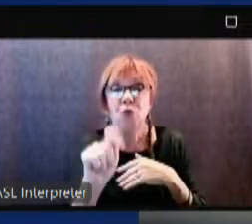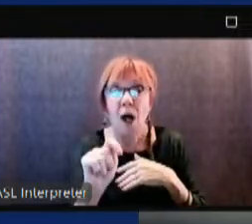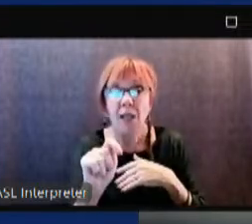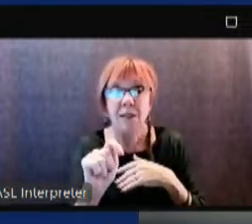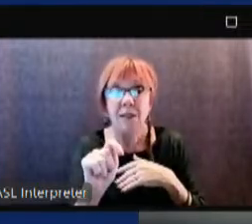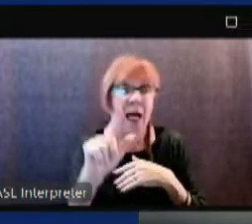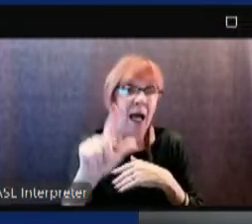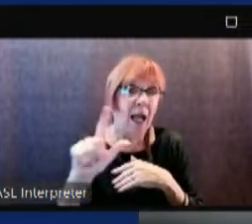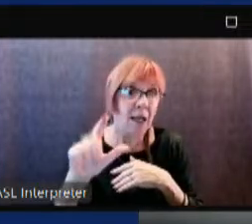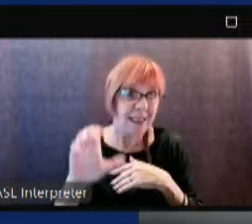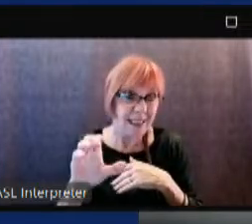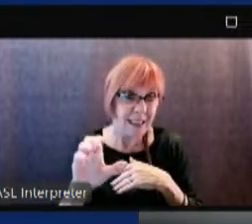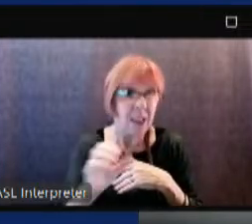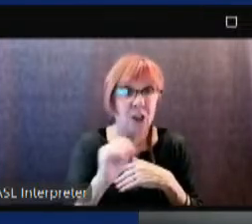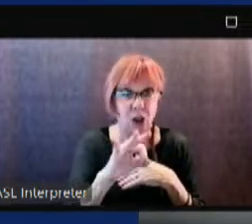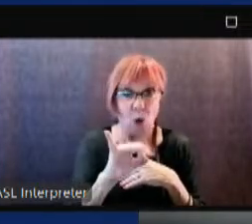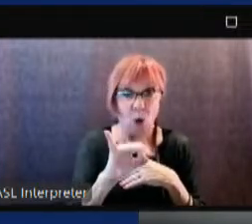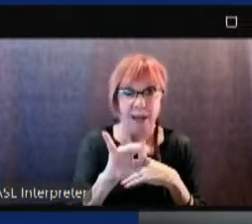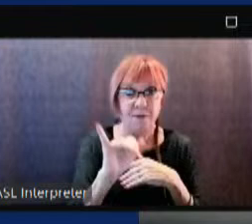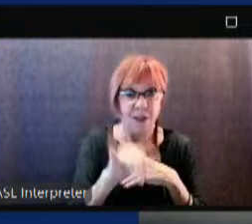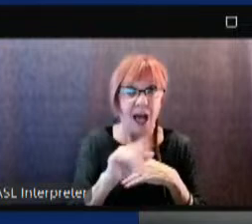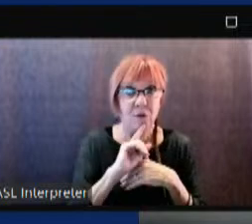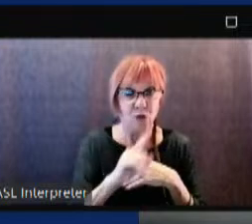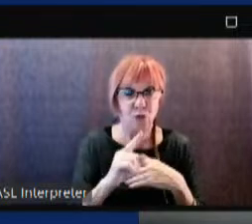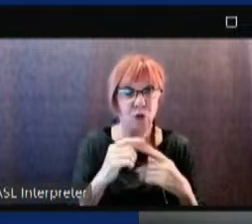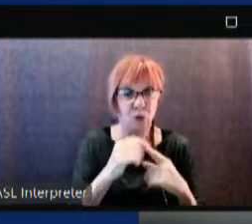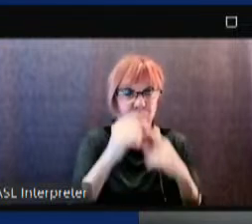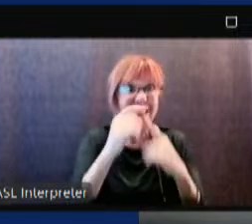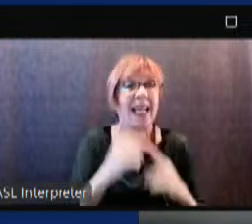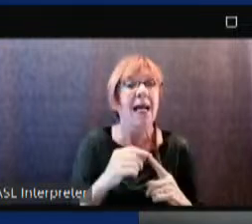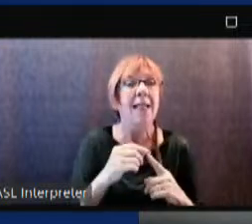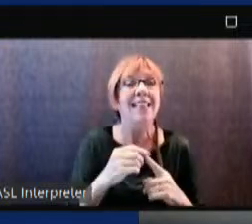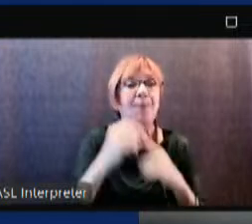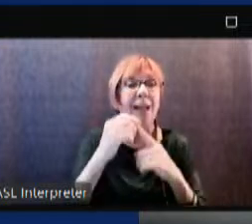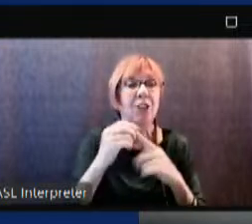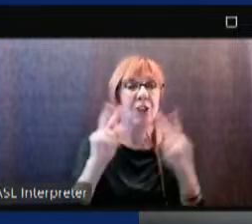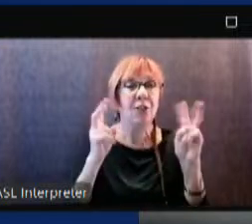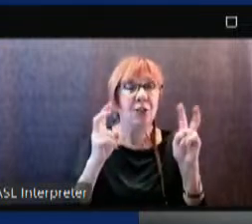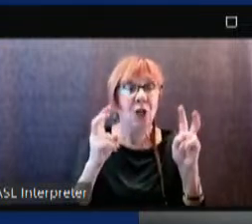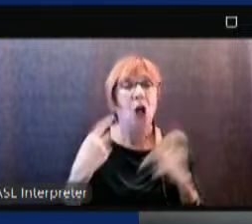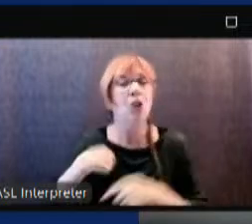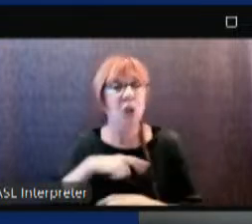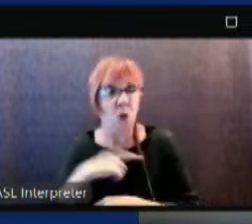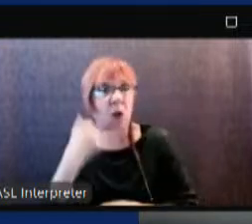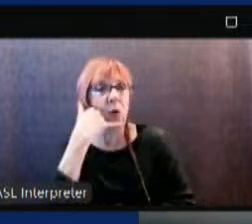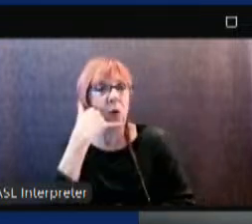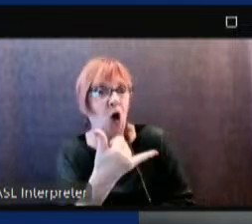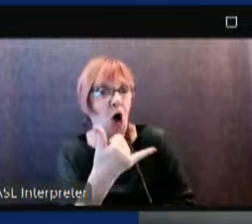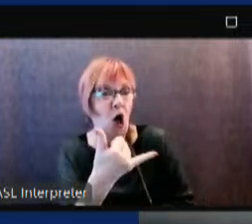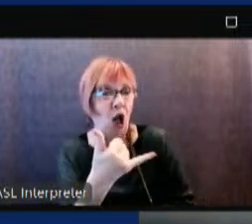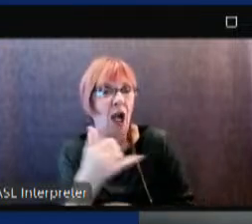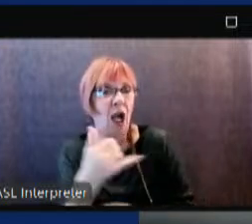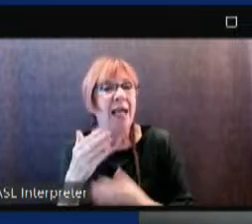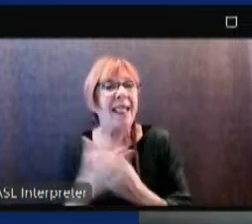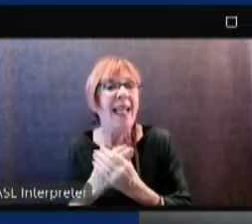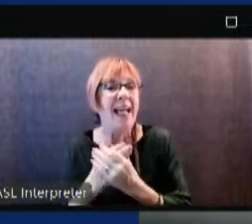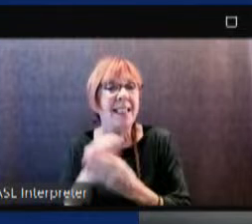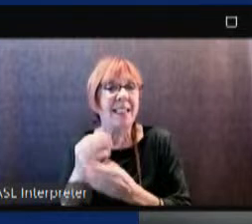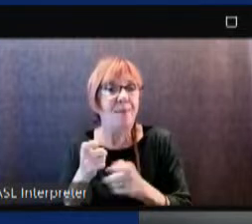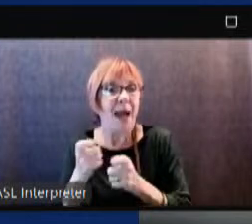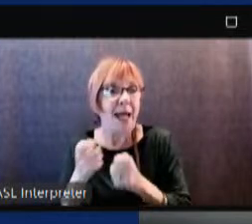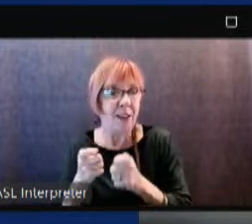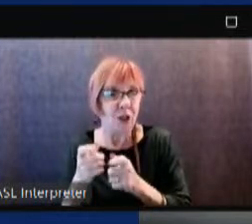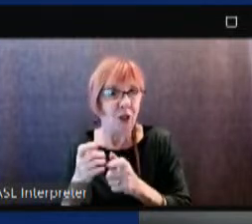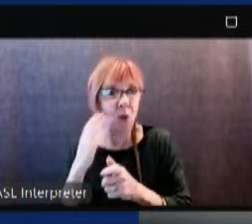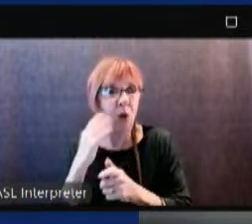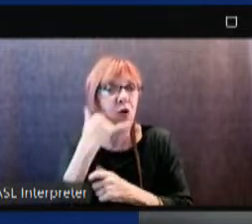those situations, you're gonna get a call or an email from a case manager, and we'll work through you in that